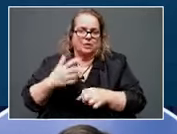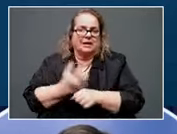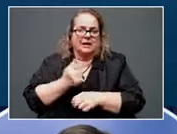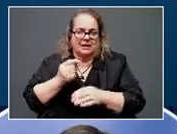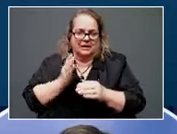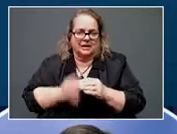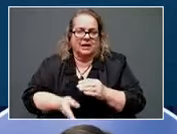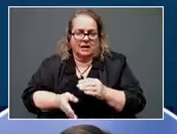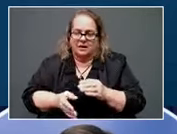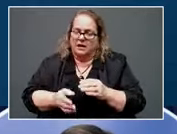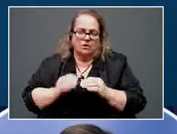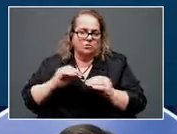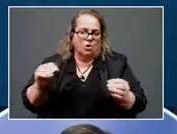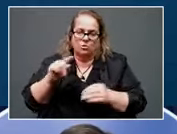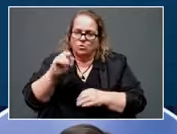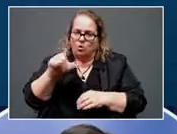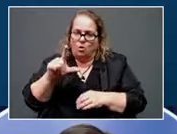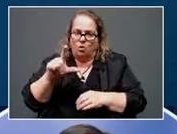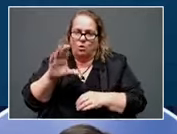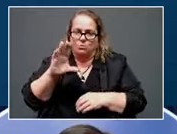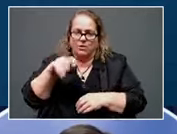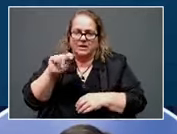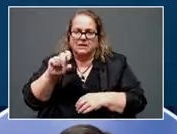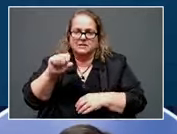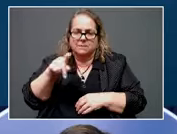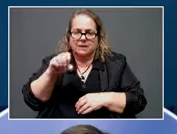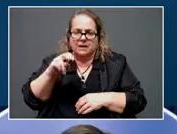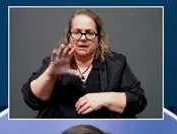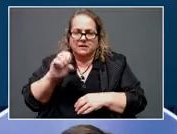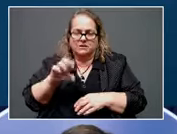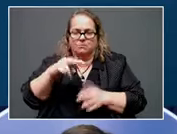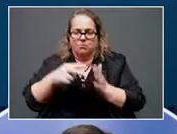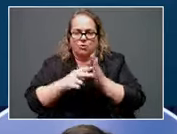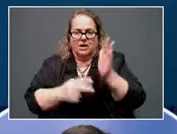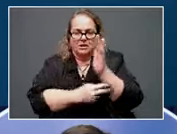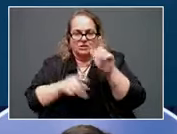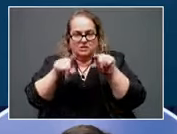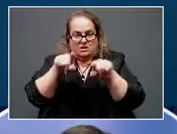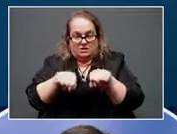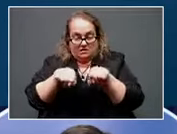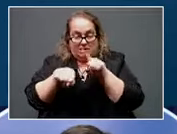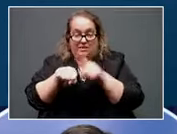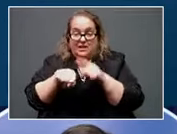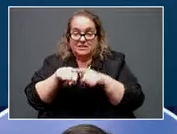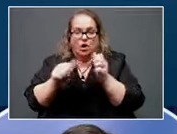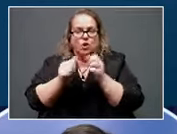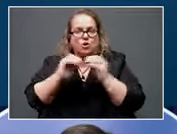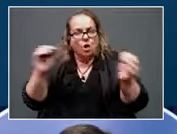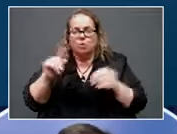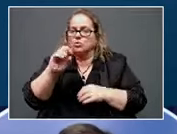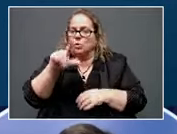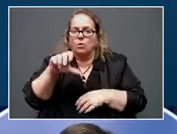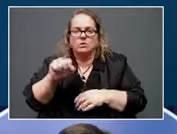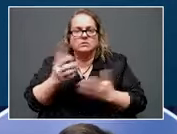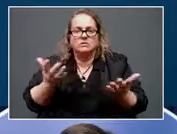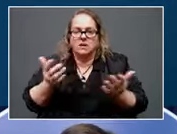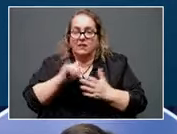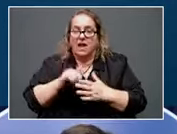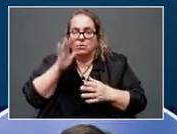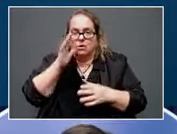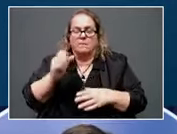get it done. A Brent Spence Companion Bridge without tolls. That'd be truly incredible, and I think it would be the lasting